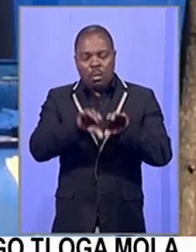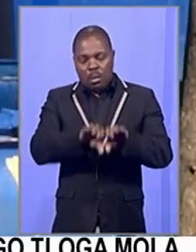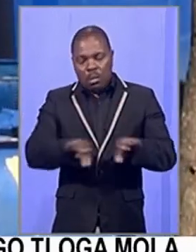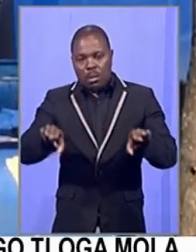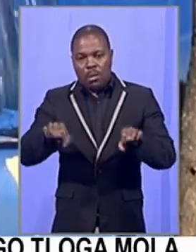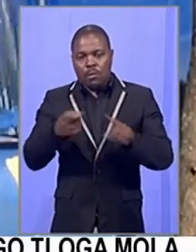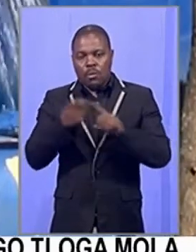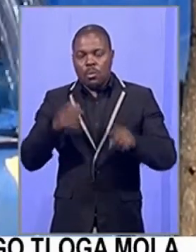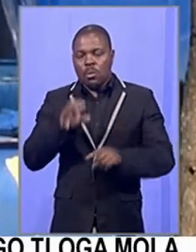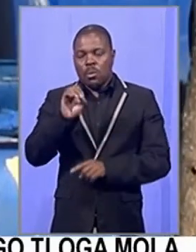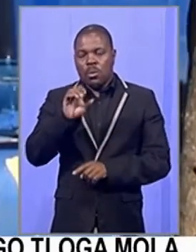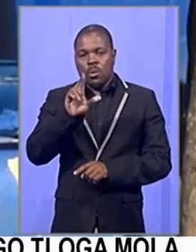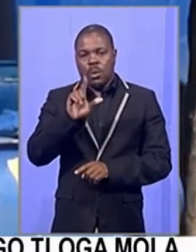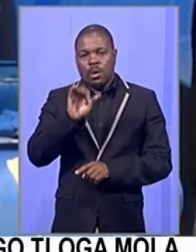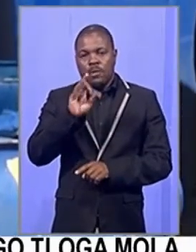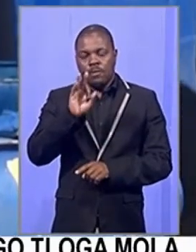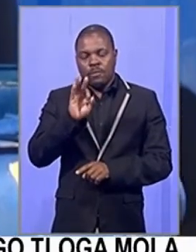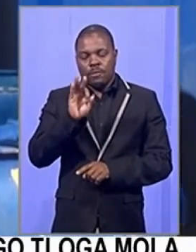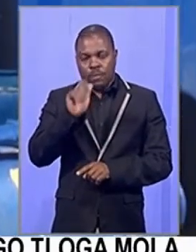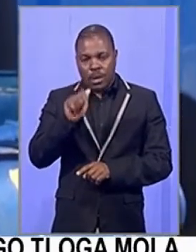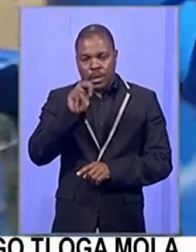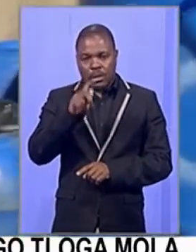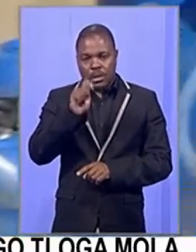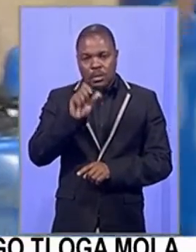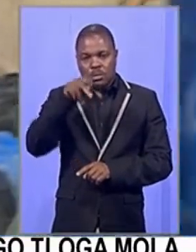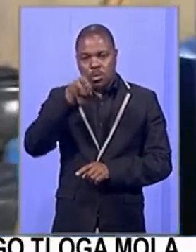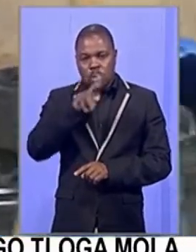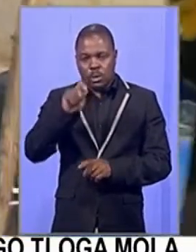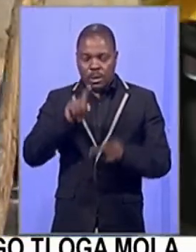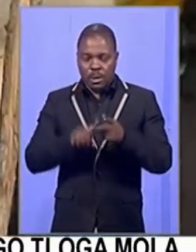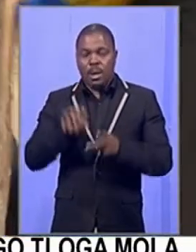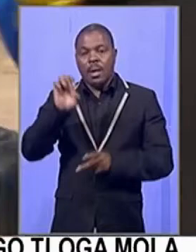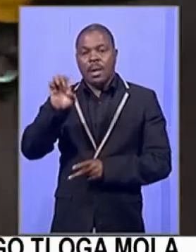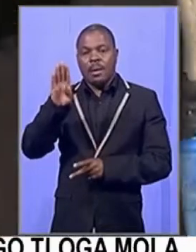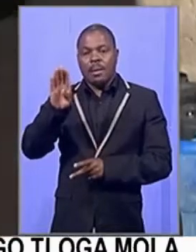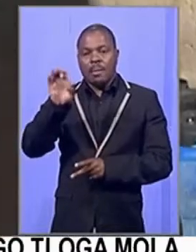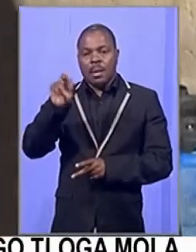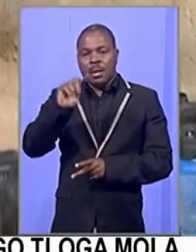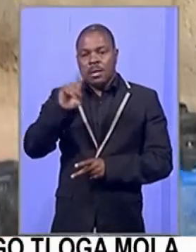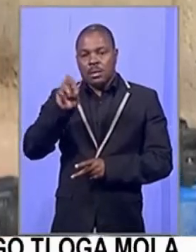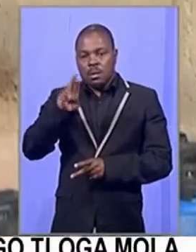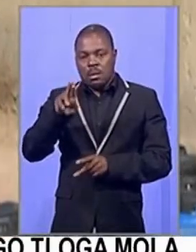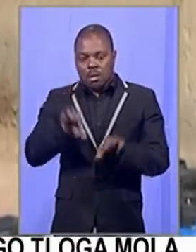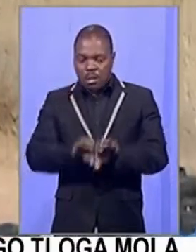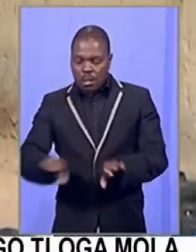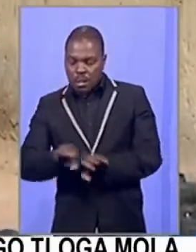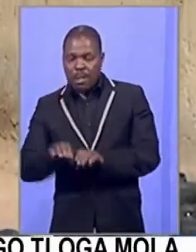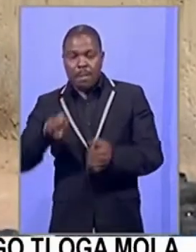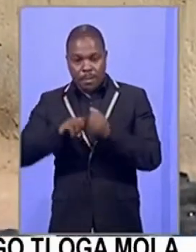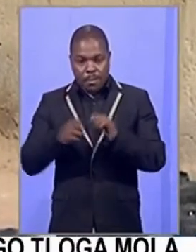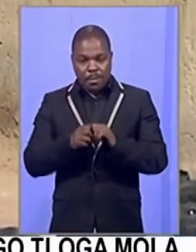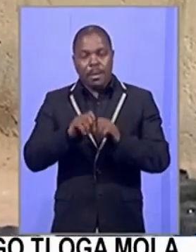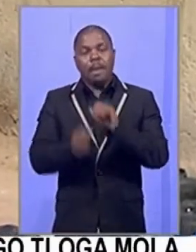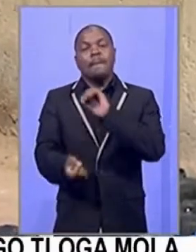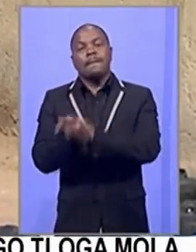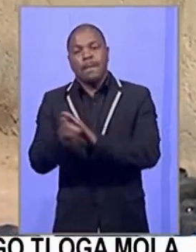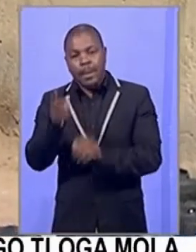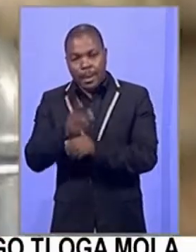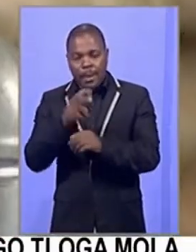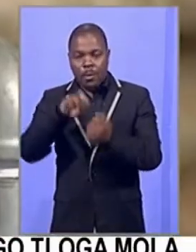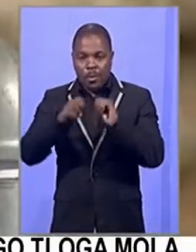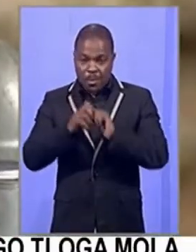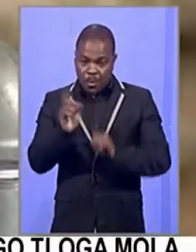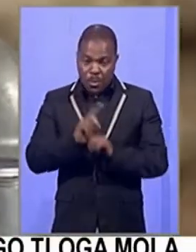a Olifantspoort le a Ebenezer. Go a ba gore gona bjanong re ba le bothata ba